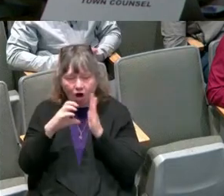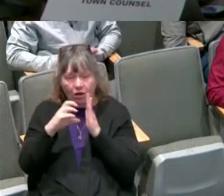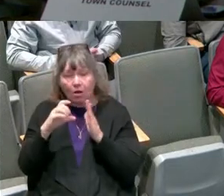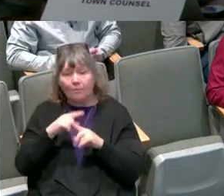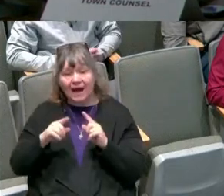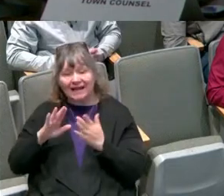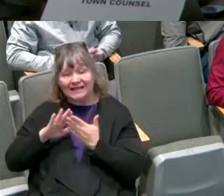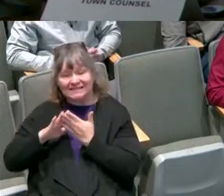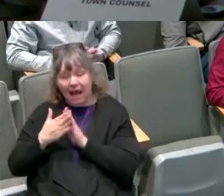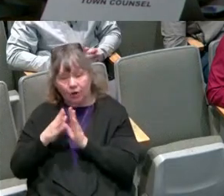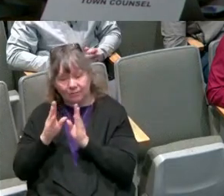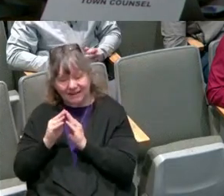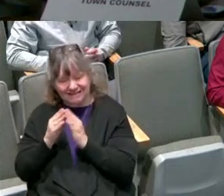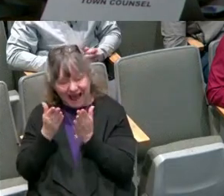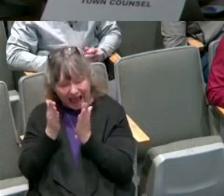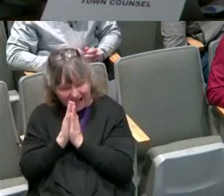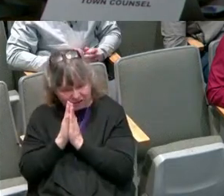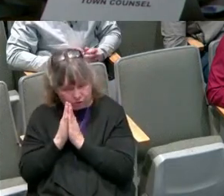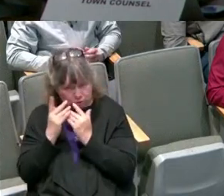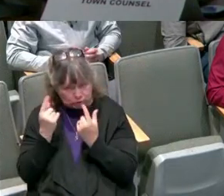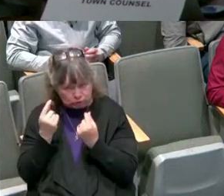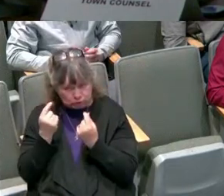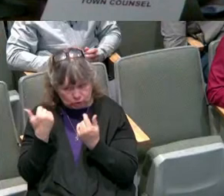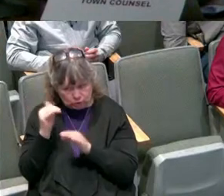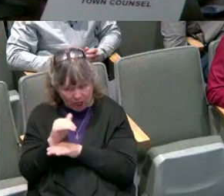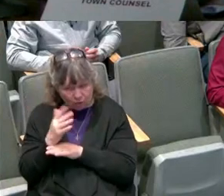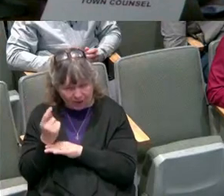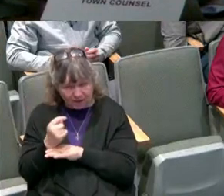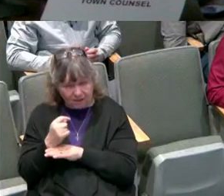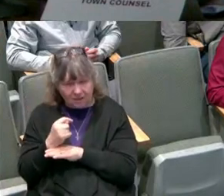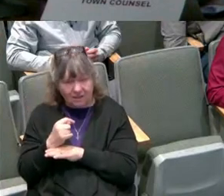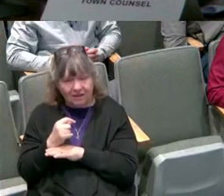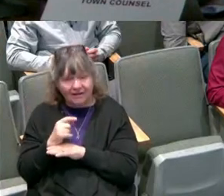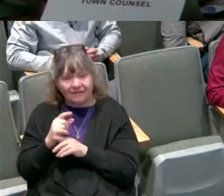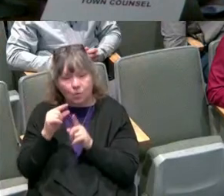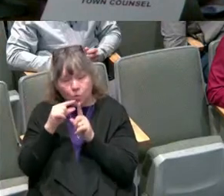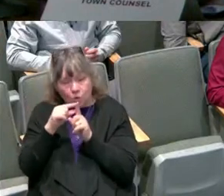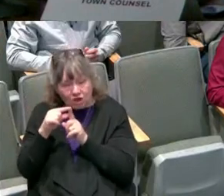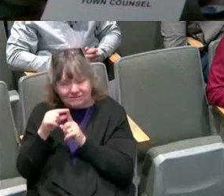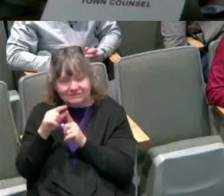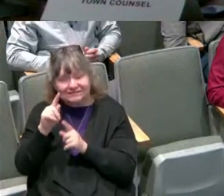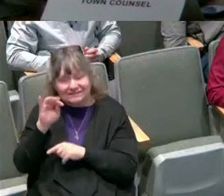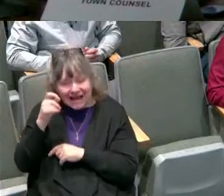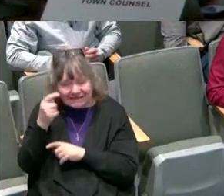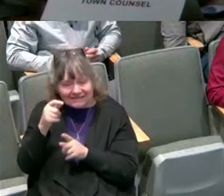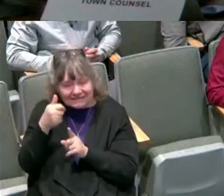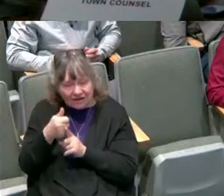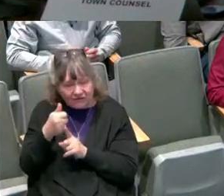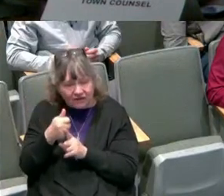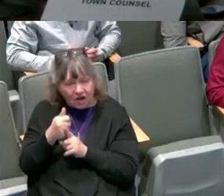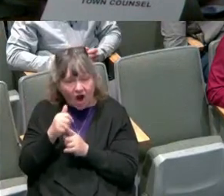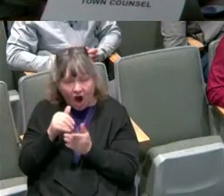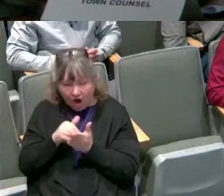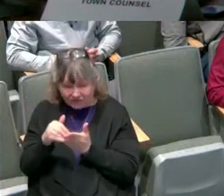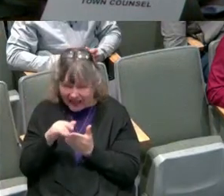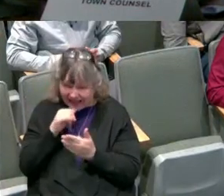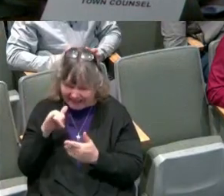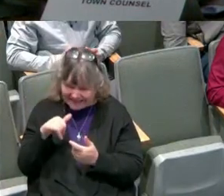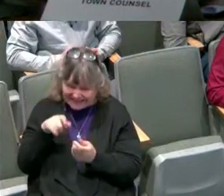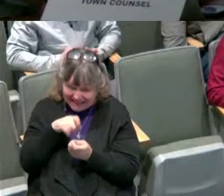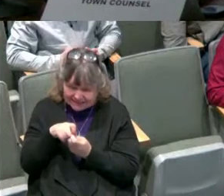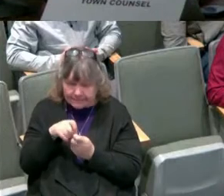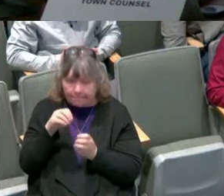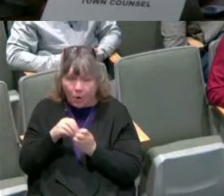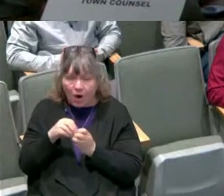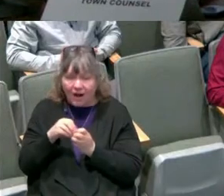meeting is actually asked to act upon tonight is the text of the motion itself which oftentimes and in this case is